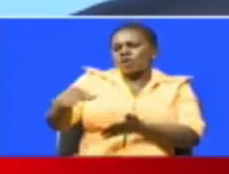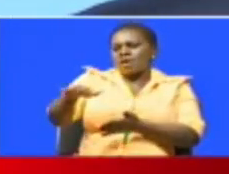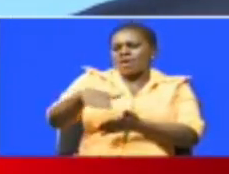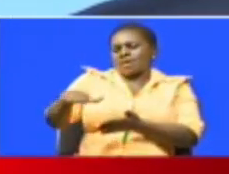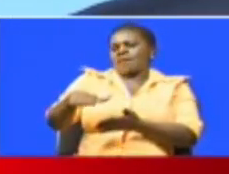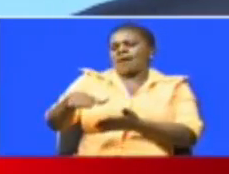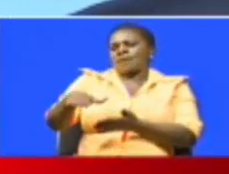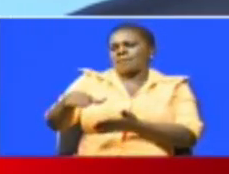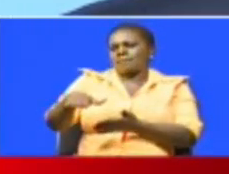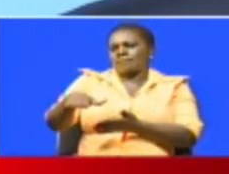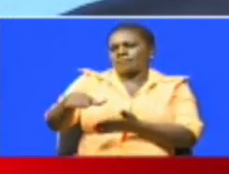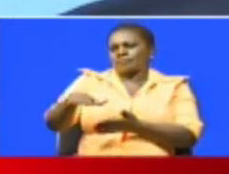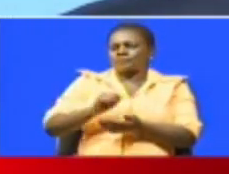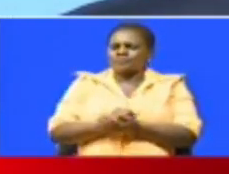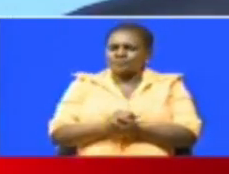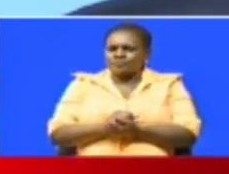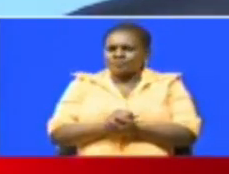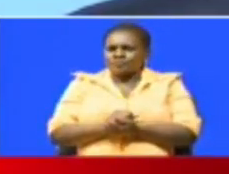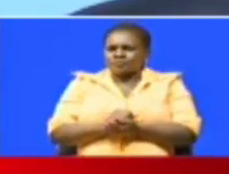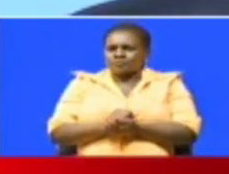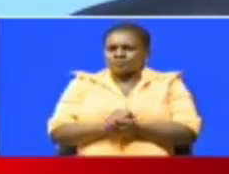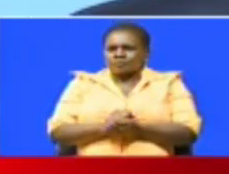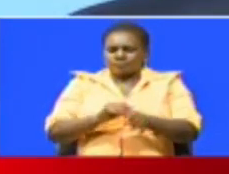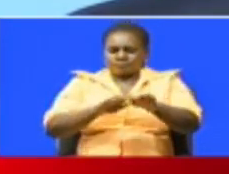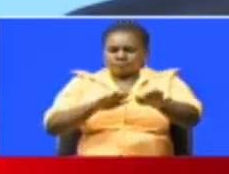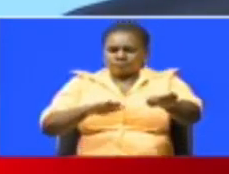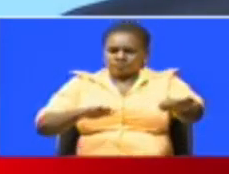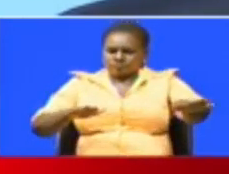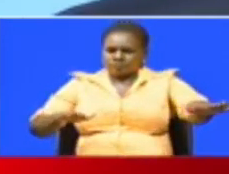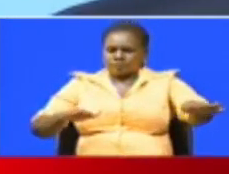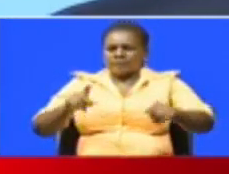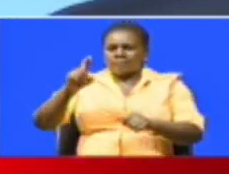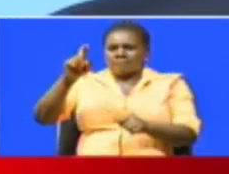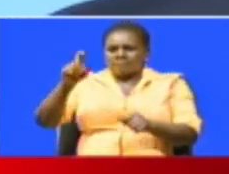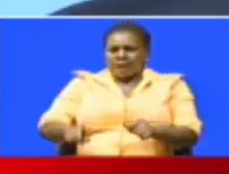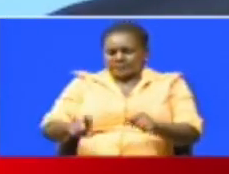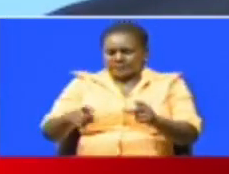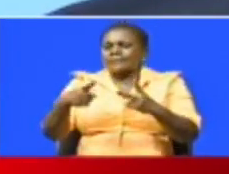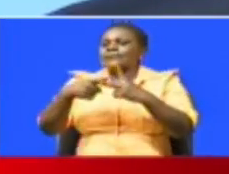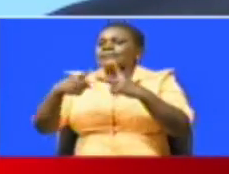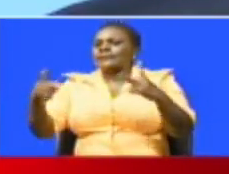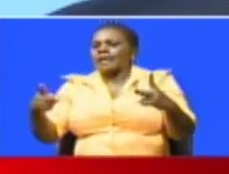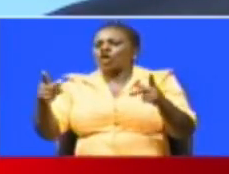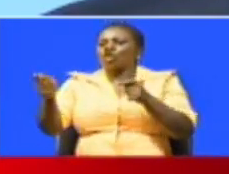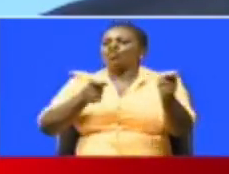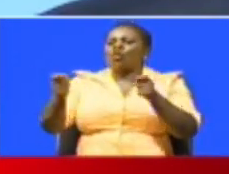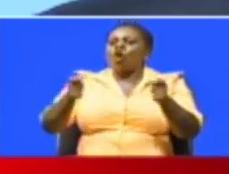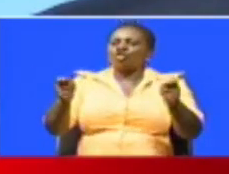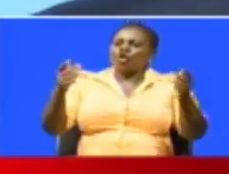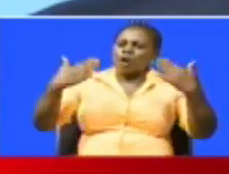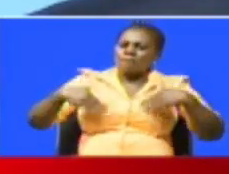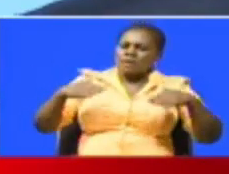premises. Our queue management system must be established to manage the